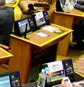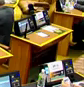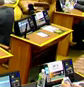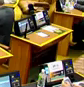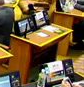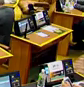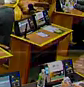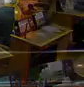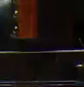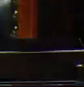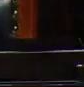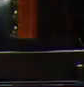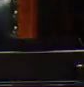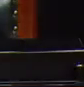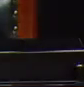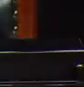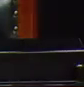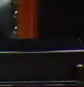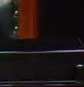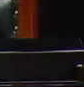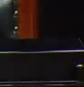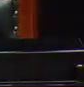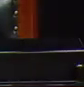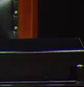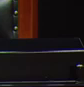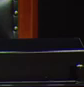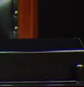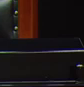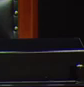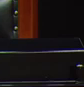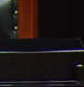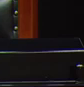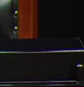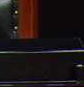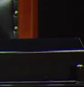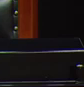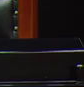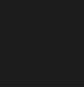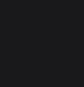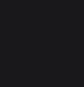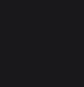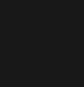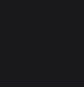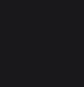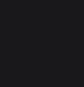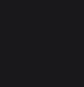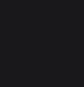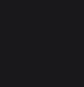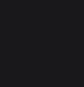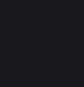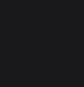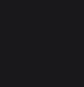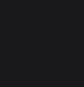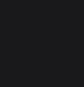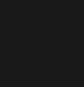Honorable members, the President has called for this joint sitting of the National Assembly and the